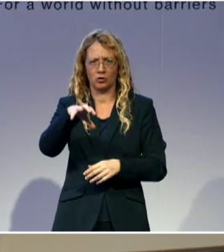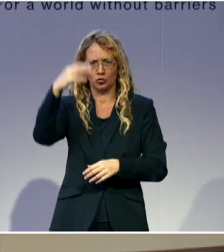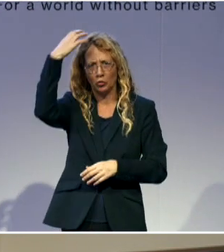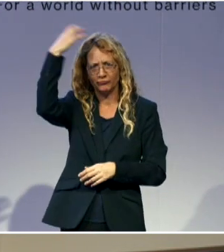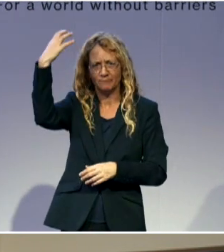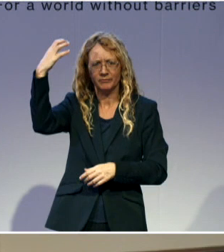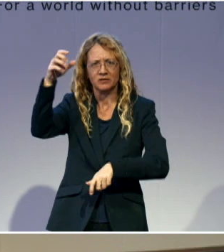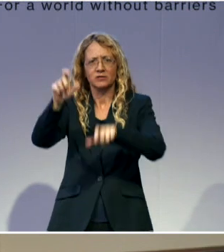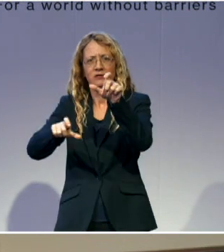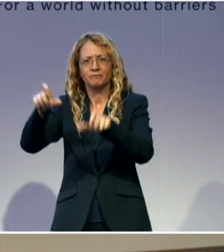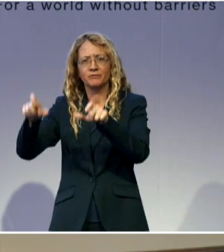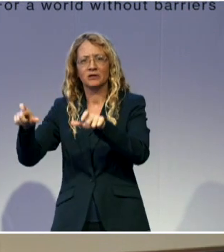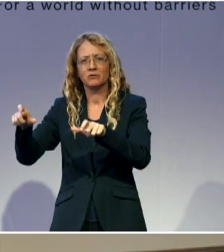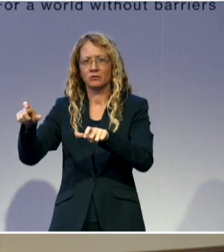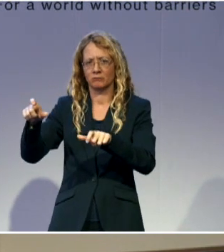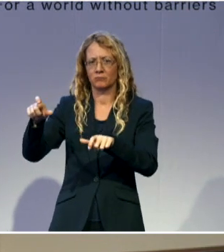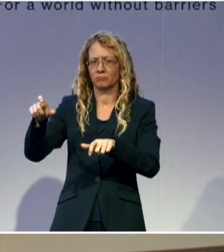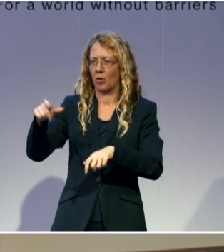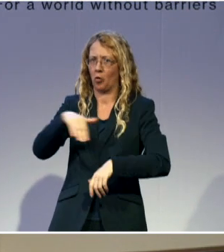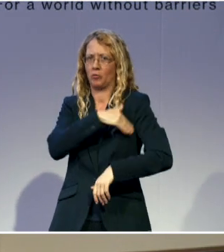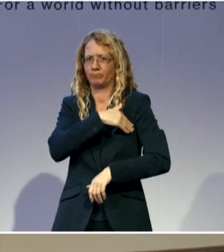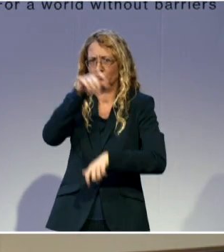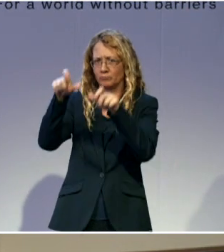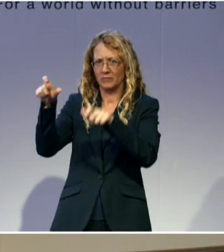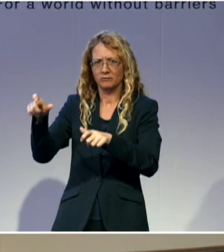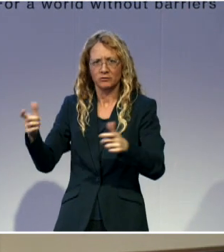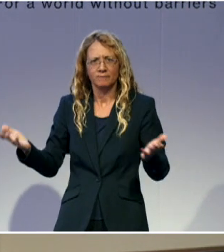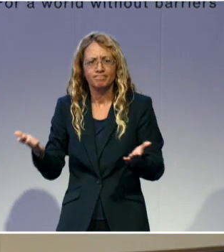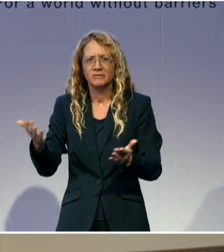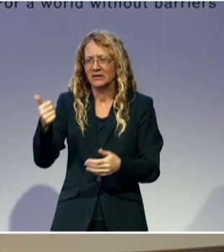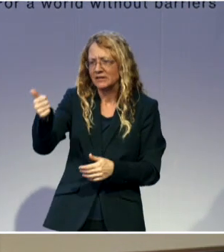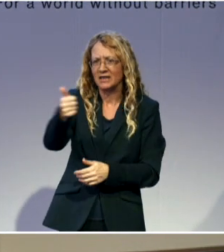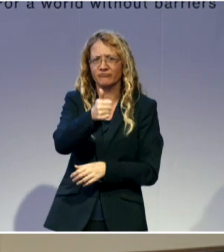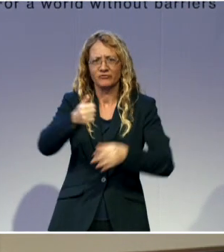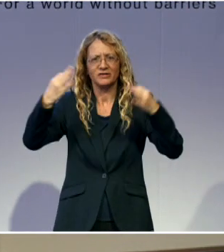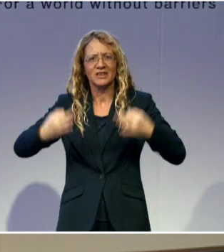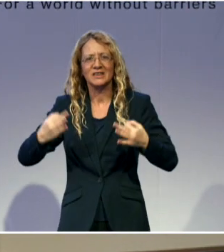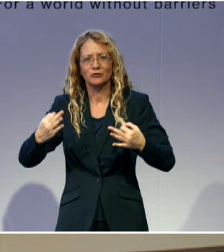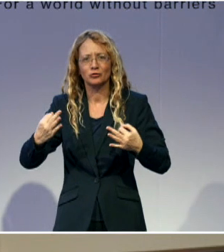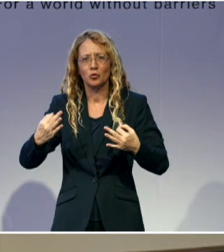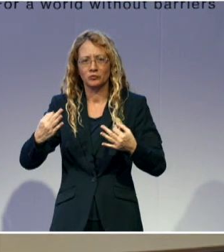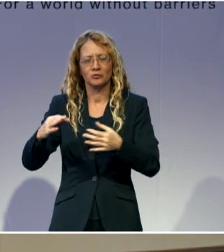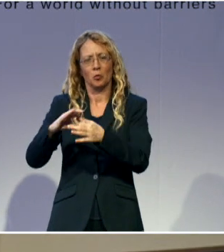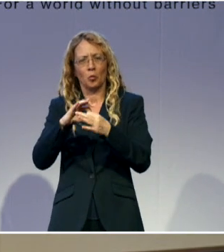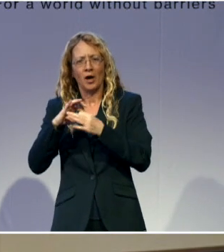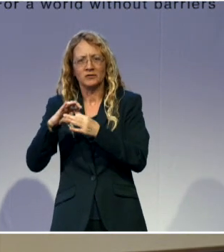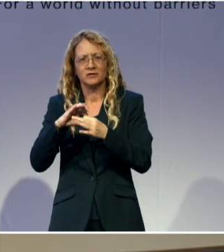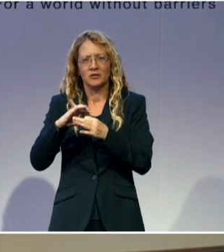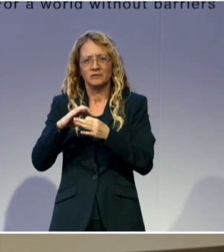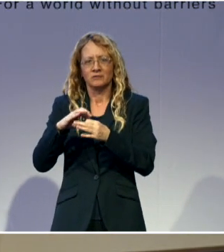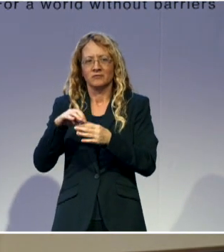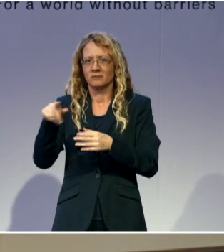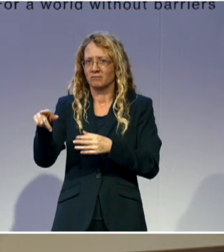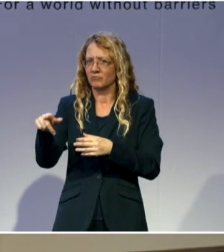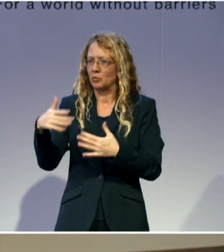self-determination coordinator for people with psychosocial disabilities. A personal ombudsman assists individuals in taking